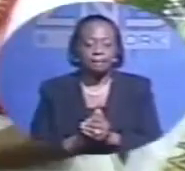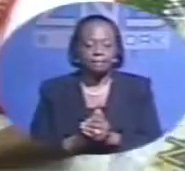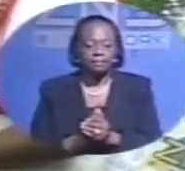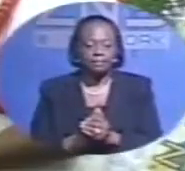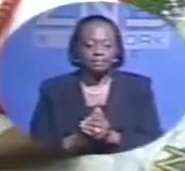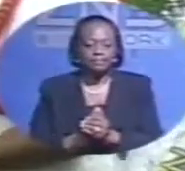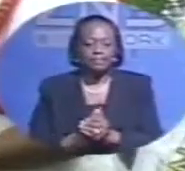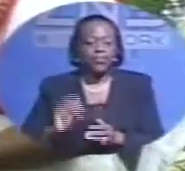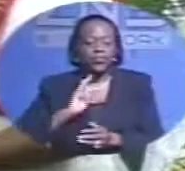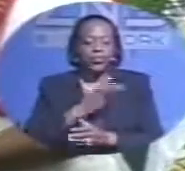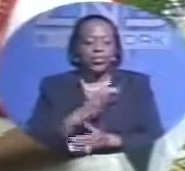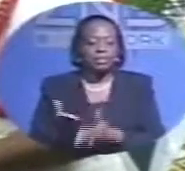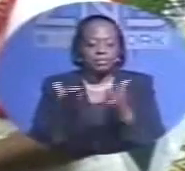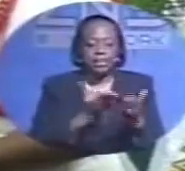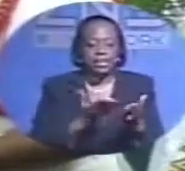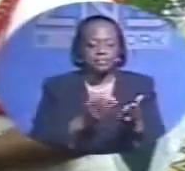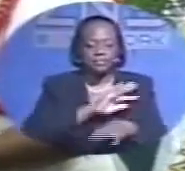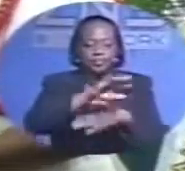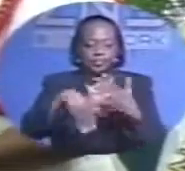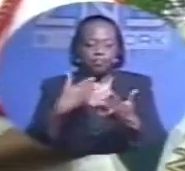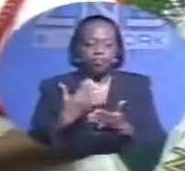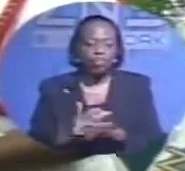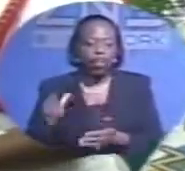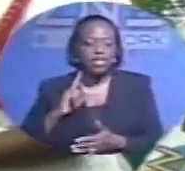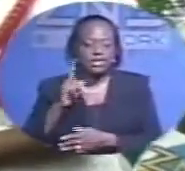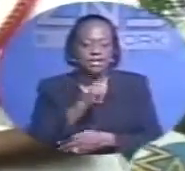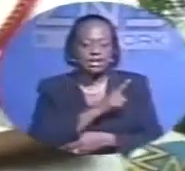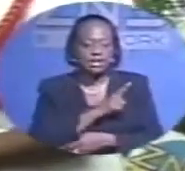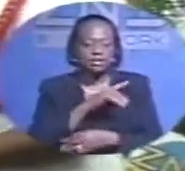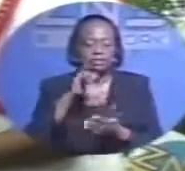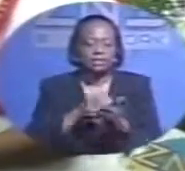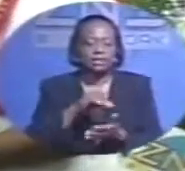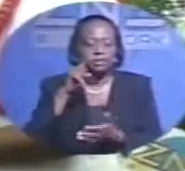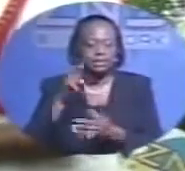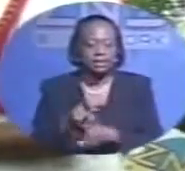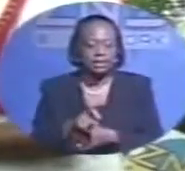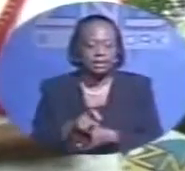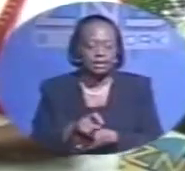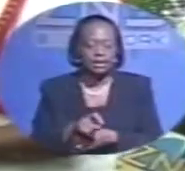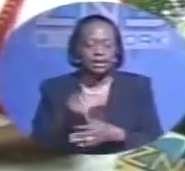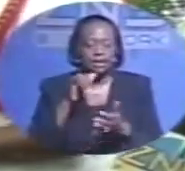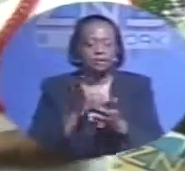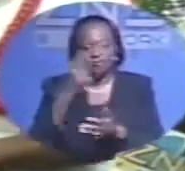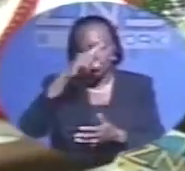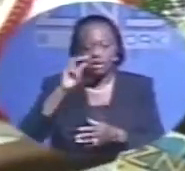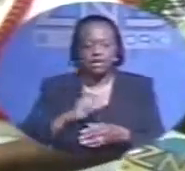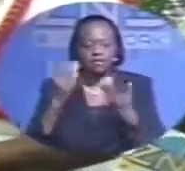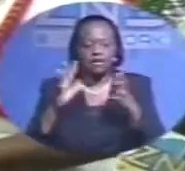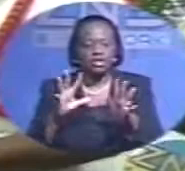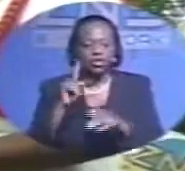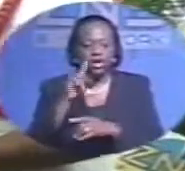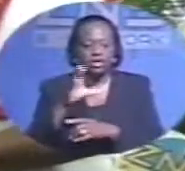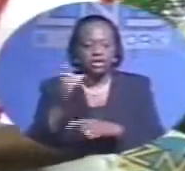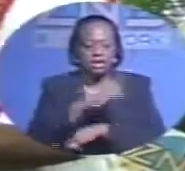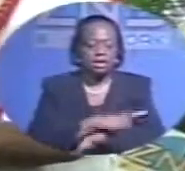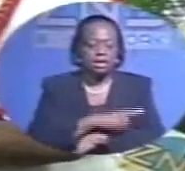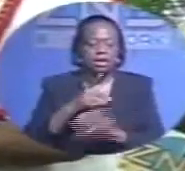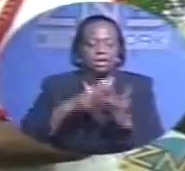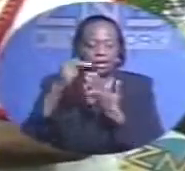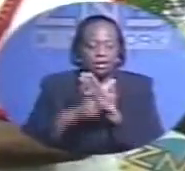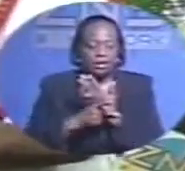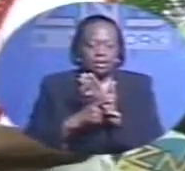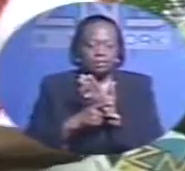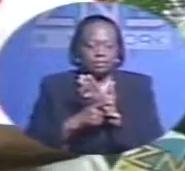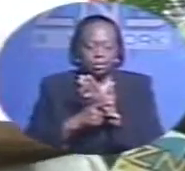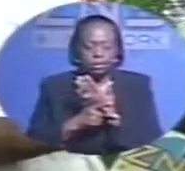We will be bringing all of the legislation that are required for us to complete our 100-day program. And